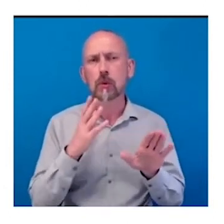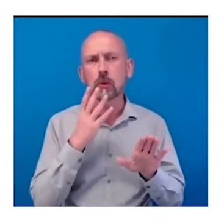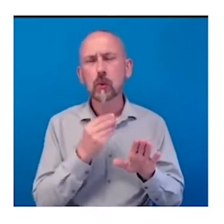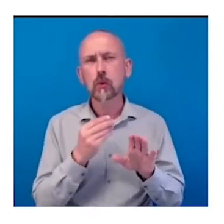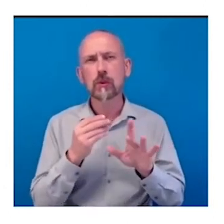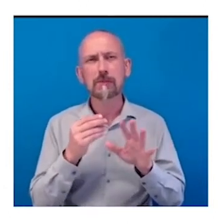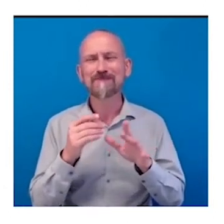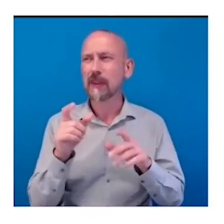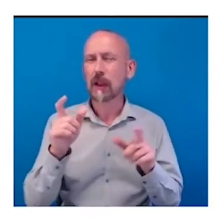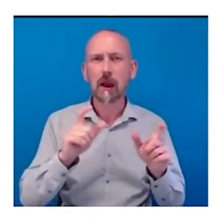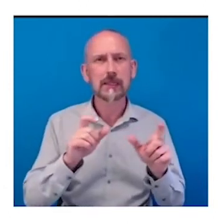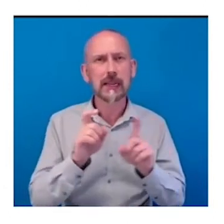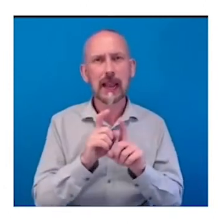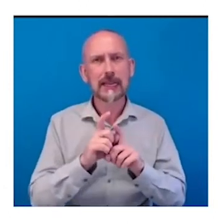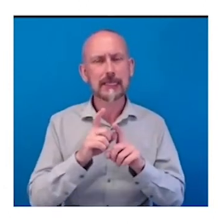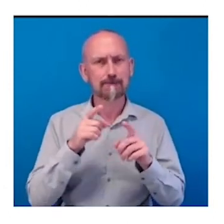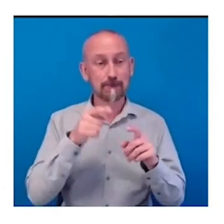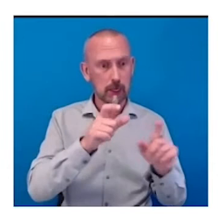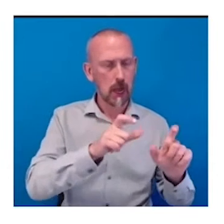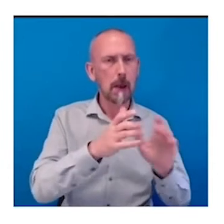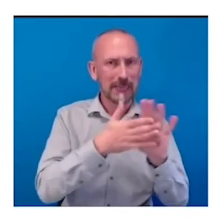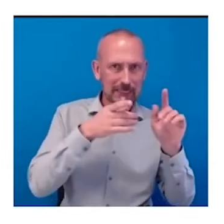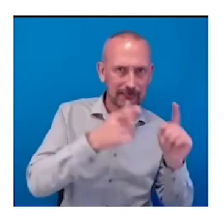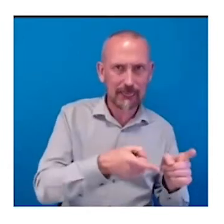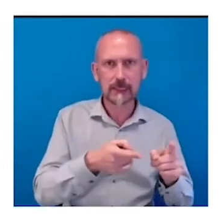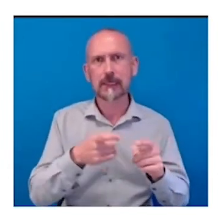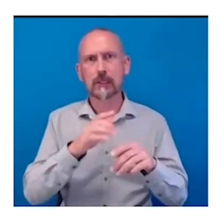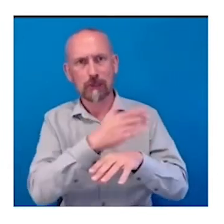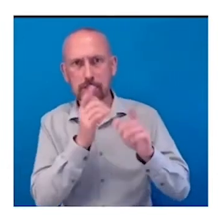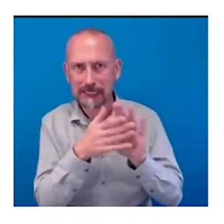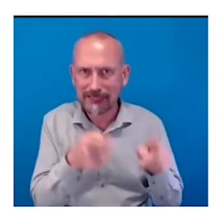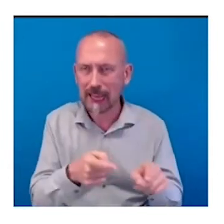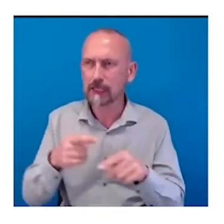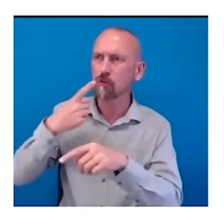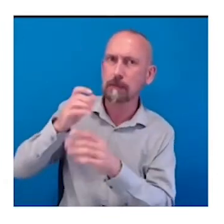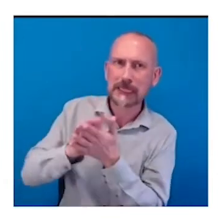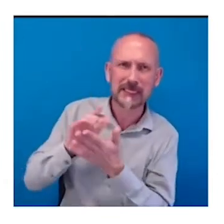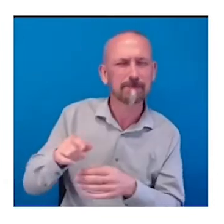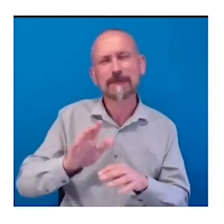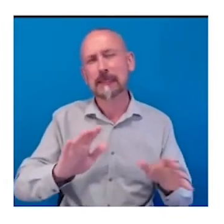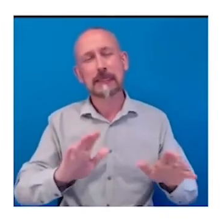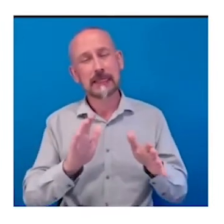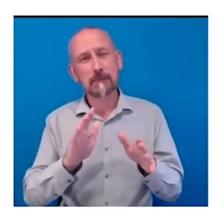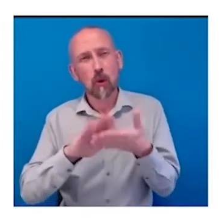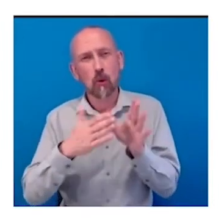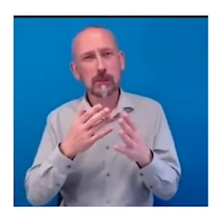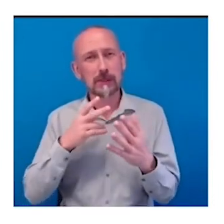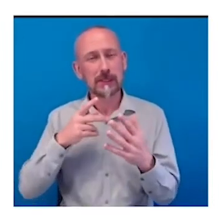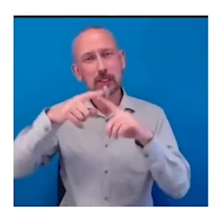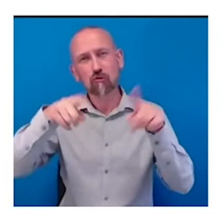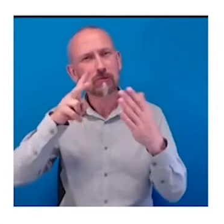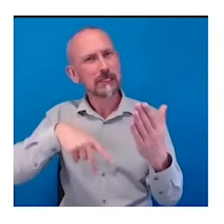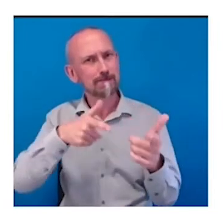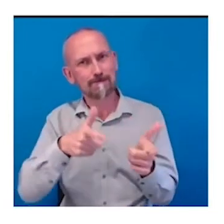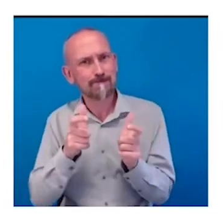as a way to convey content because it won't be read back to someone. So you need to be more descriptive on how something,